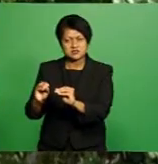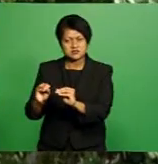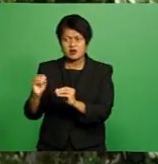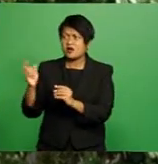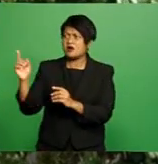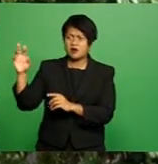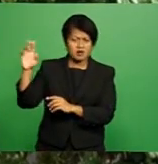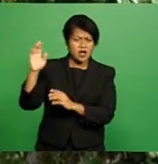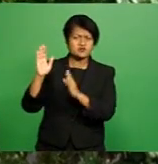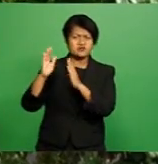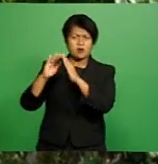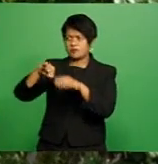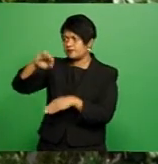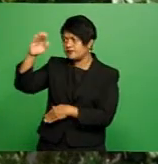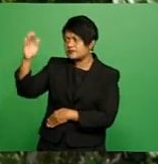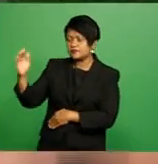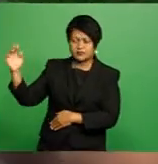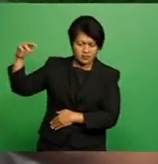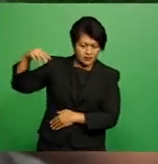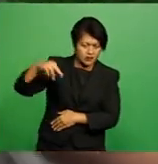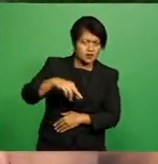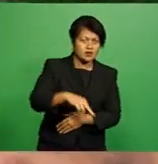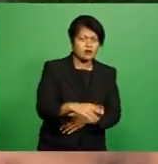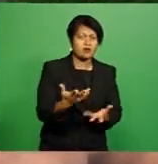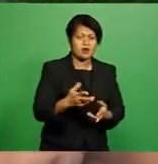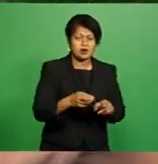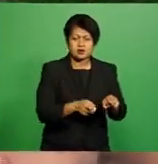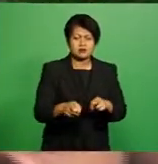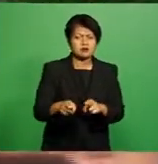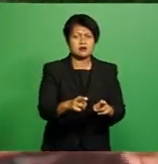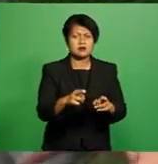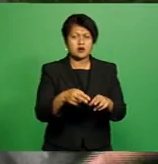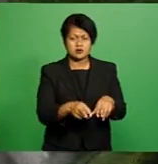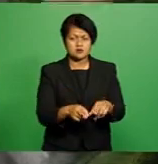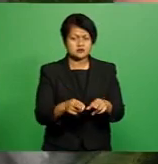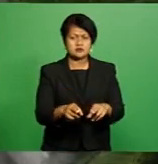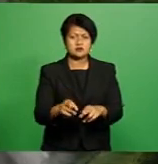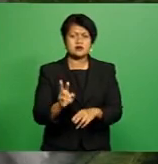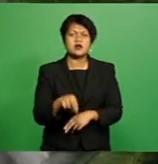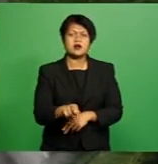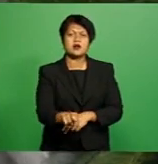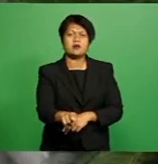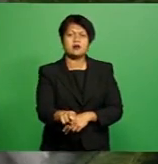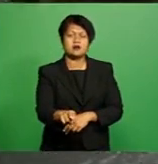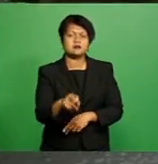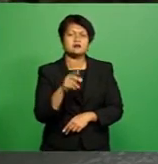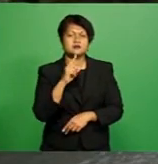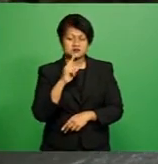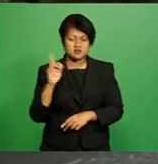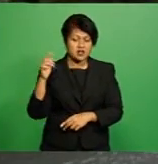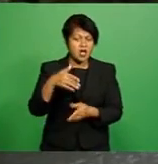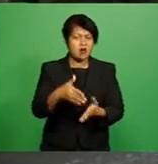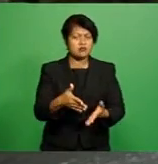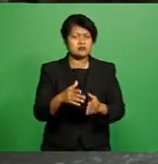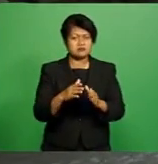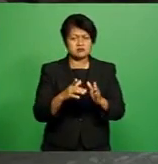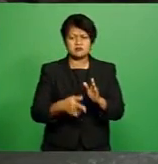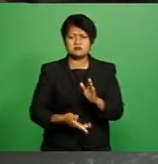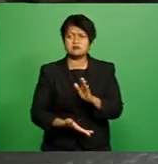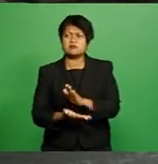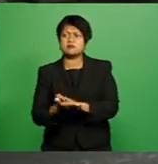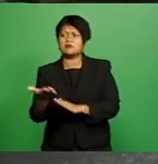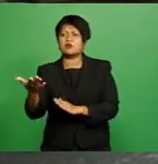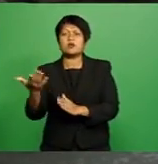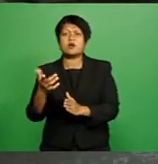River, it still ends up here, because if you look at the current, bulk of this thing with the current end up in Ronimot in the Lami area.